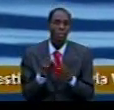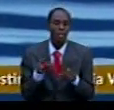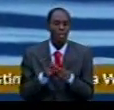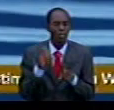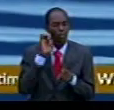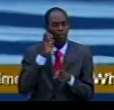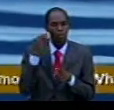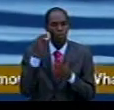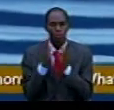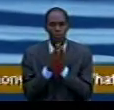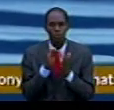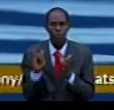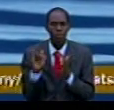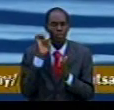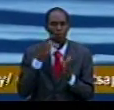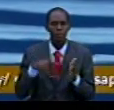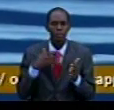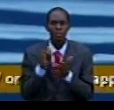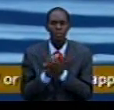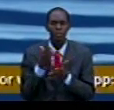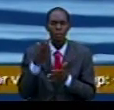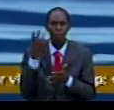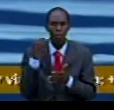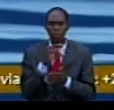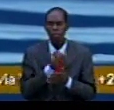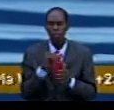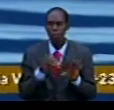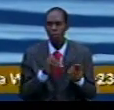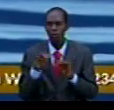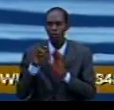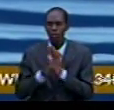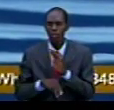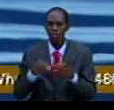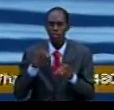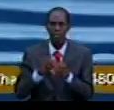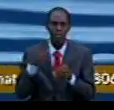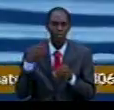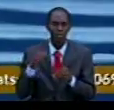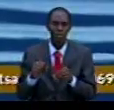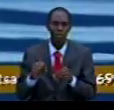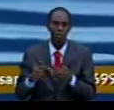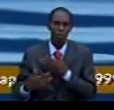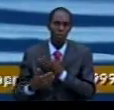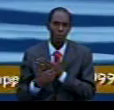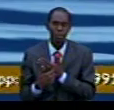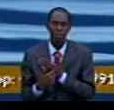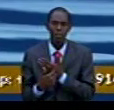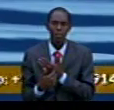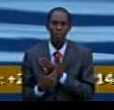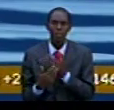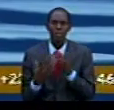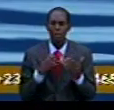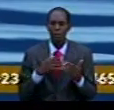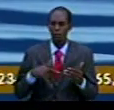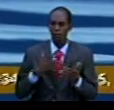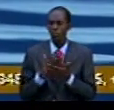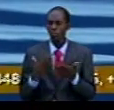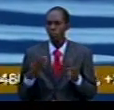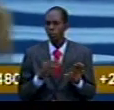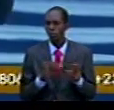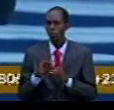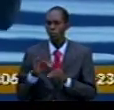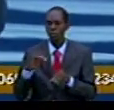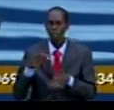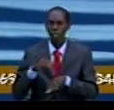was a sensation in my back. I could feel my back like it was readjusting. I literally felt something move in my back. So after